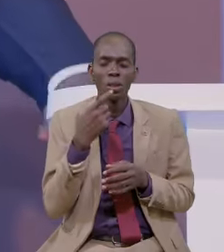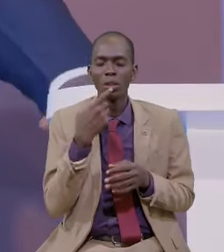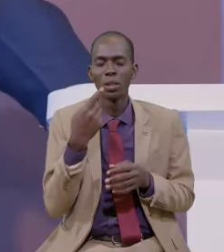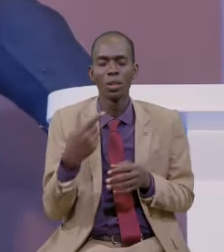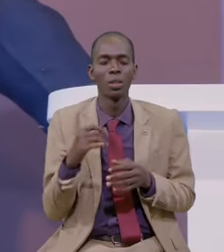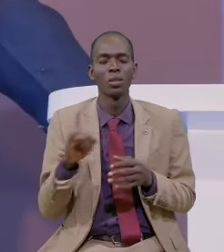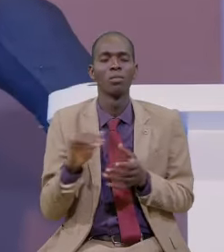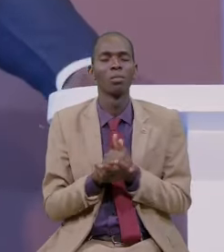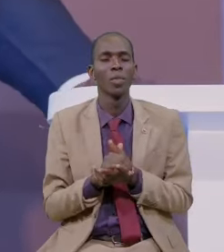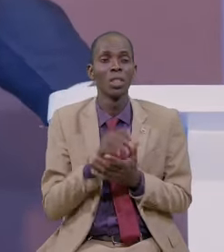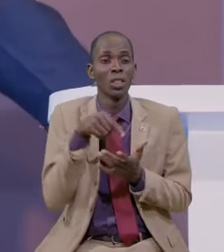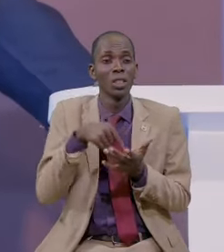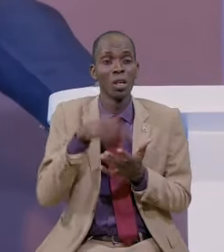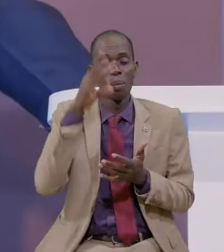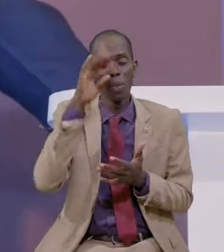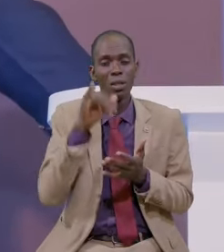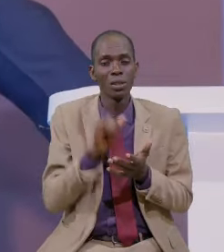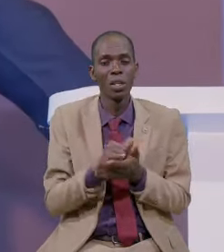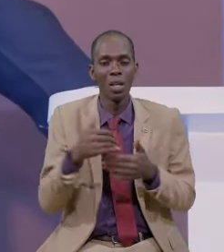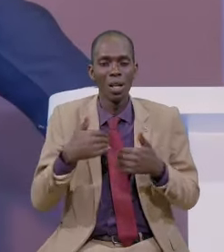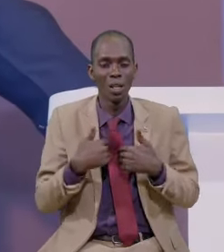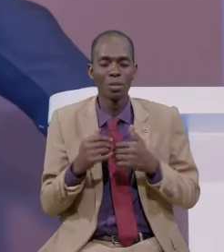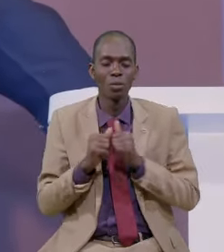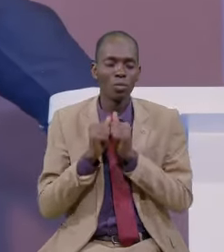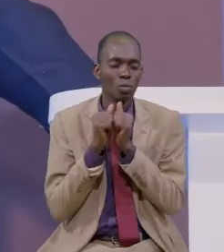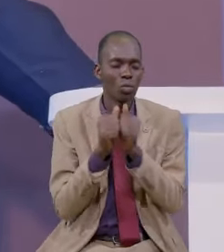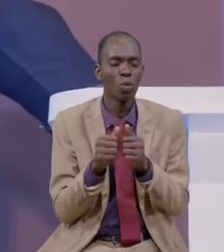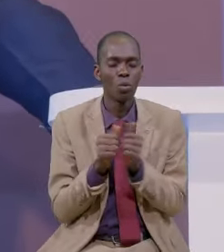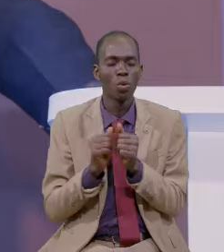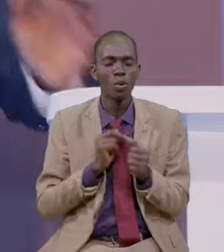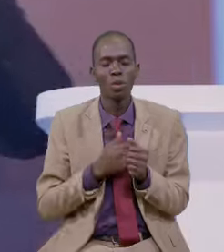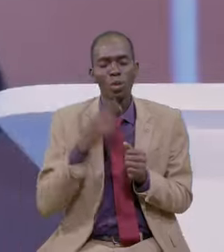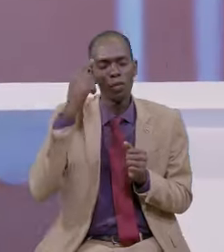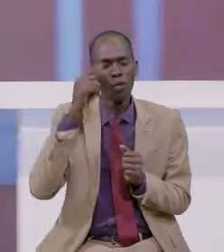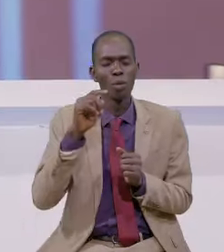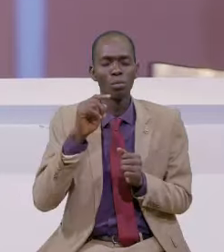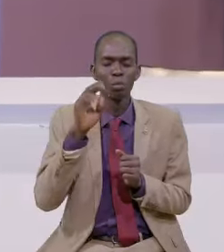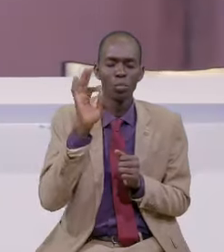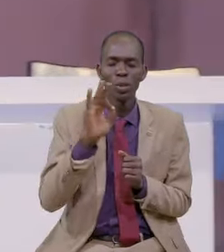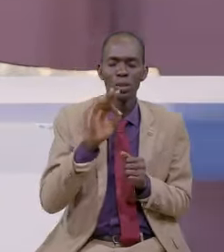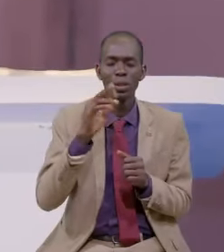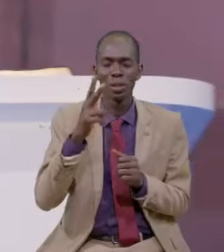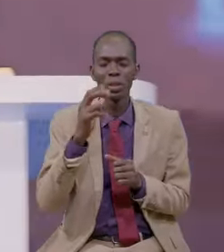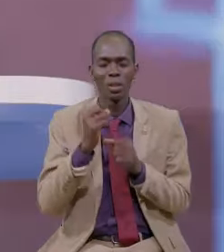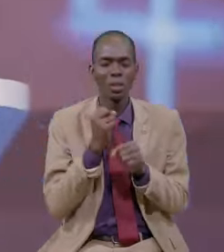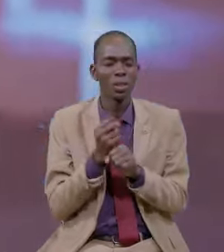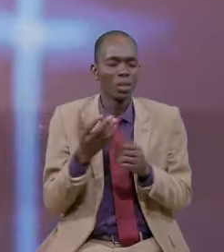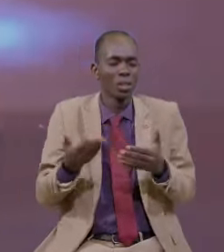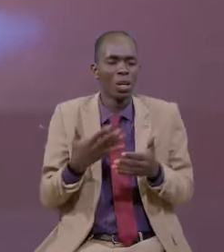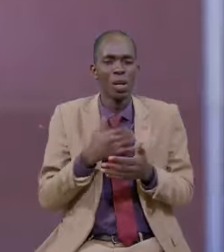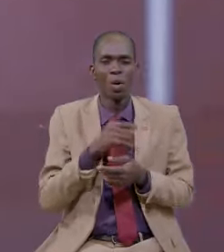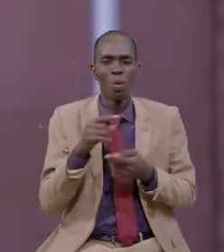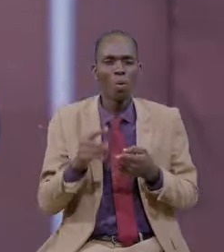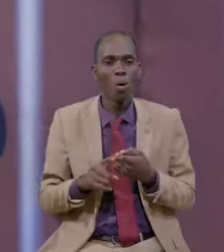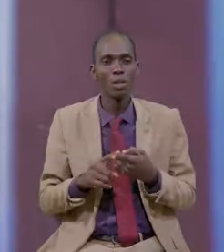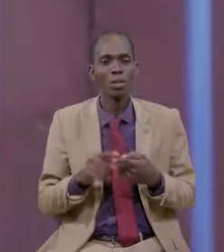had gone with us preaching for 3 years here, when he got over there and he heard what the preacher